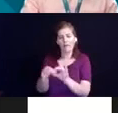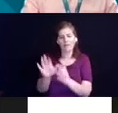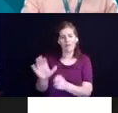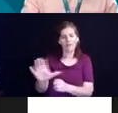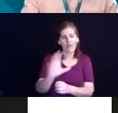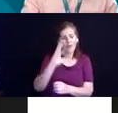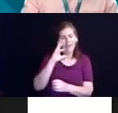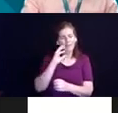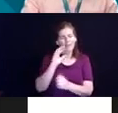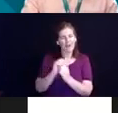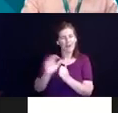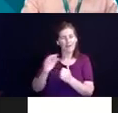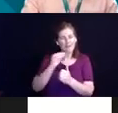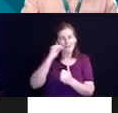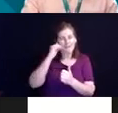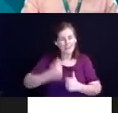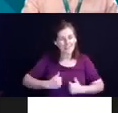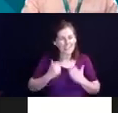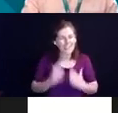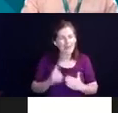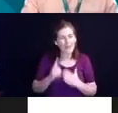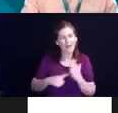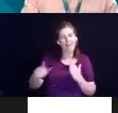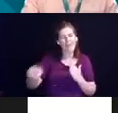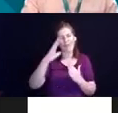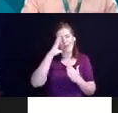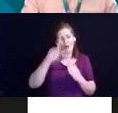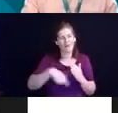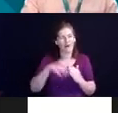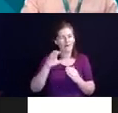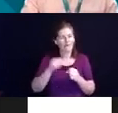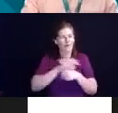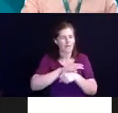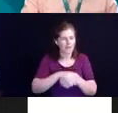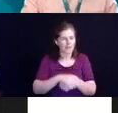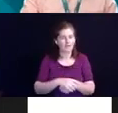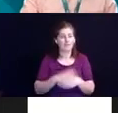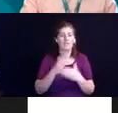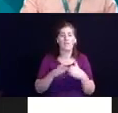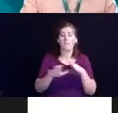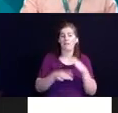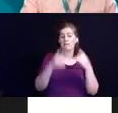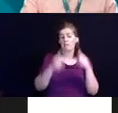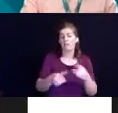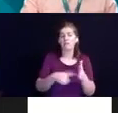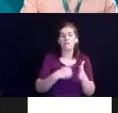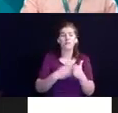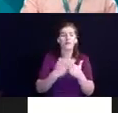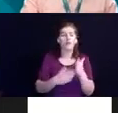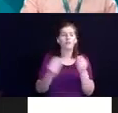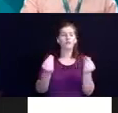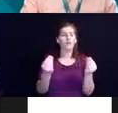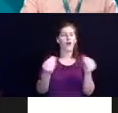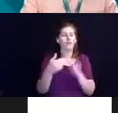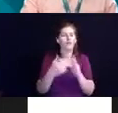what they know about COVID-19. A couple of basic agreements, sometimes people call these ground rules, but